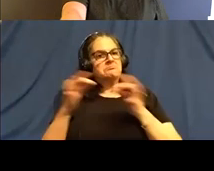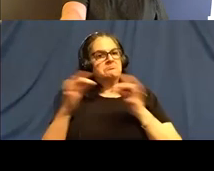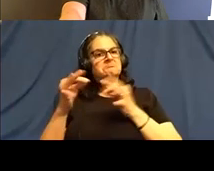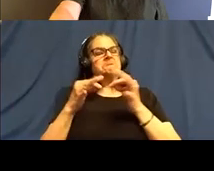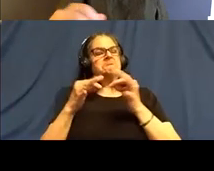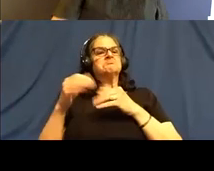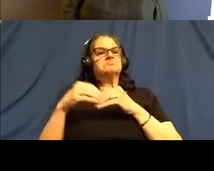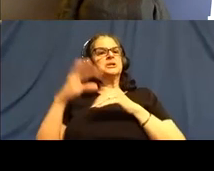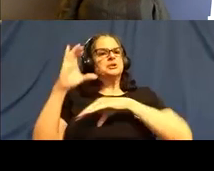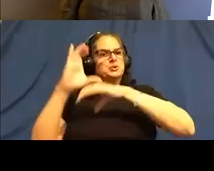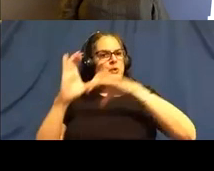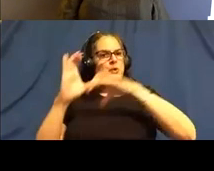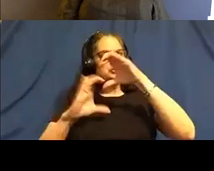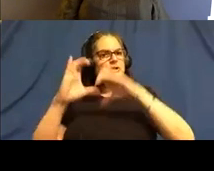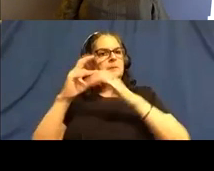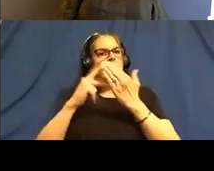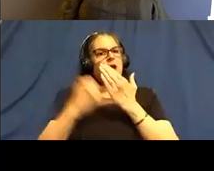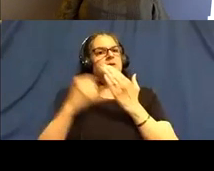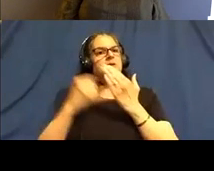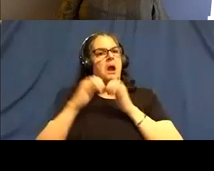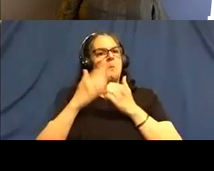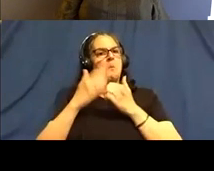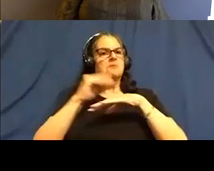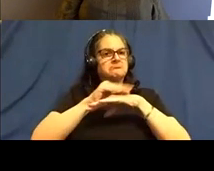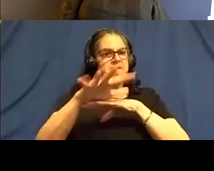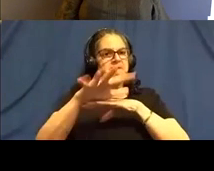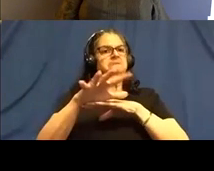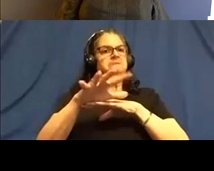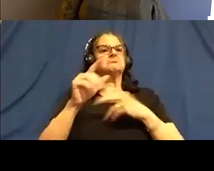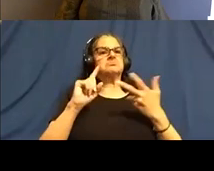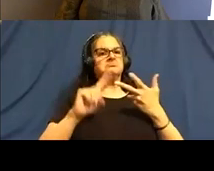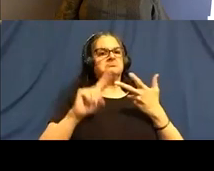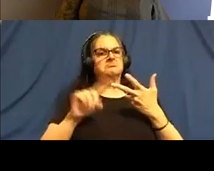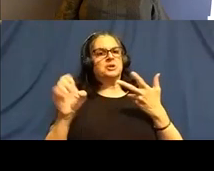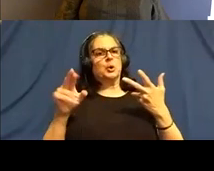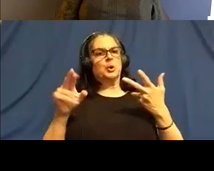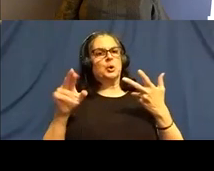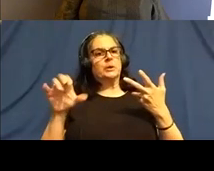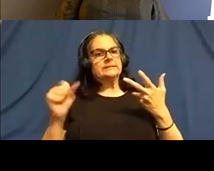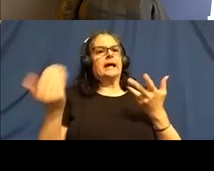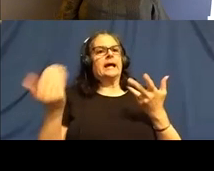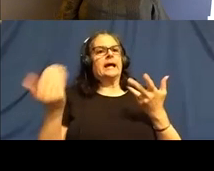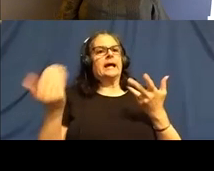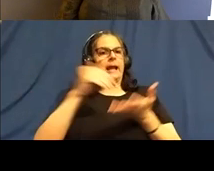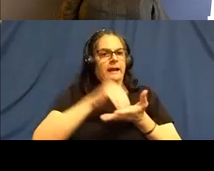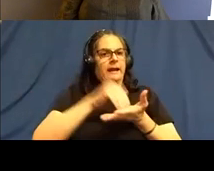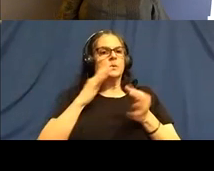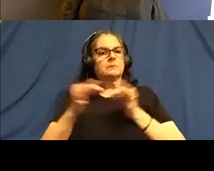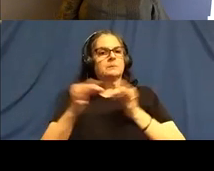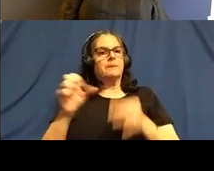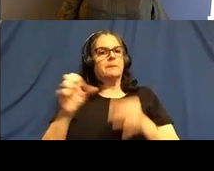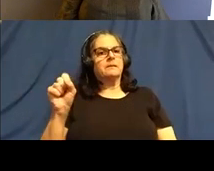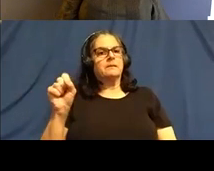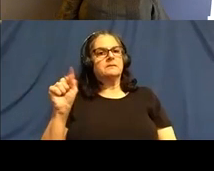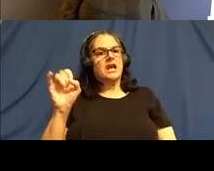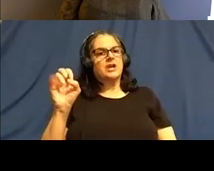upcoming. We'll go back to Chris to get some information about the stations that's very important for